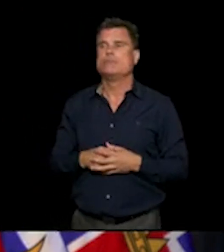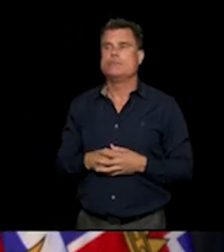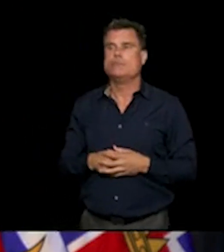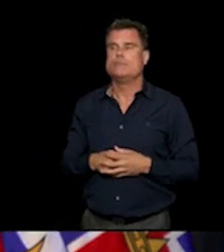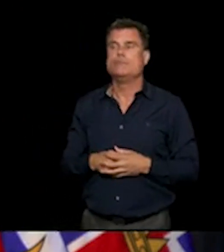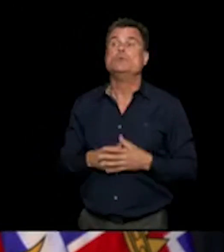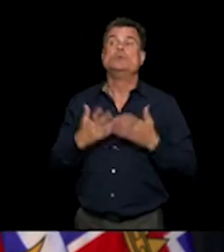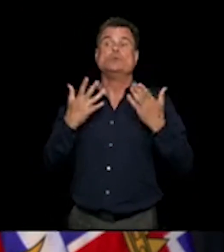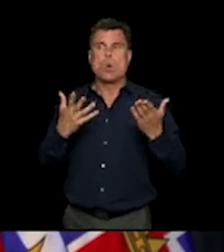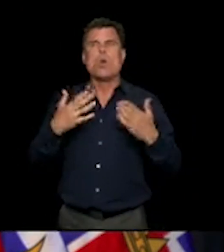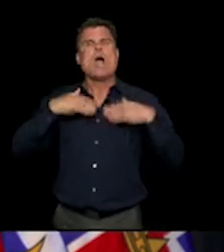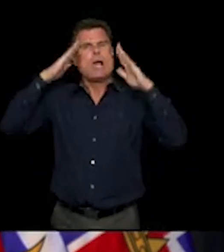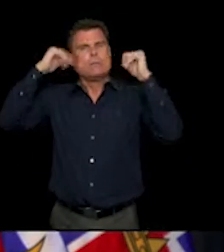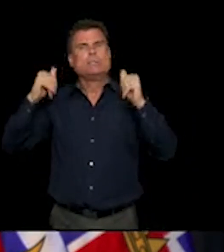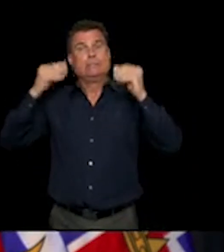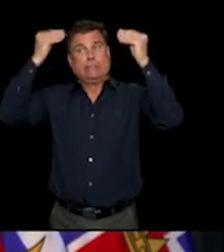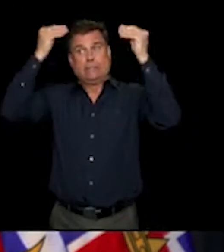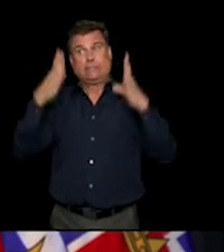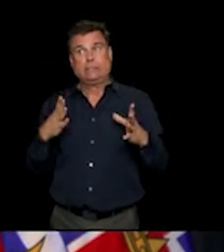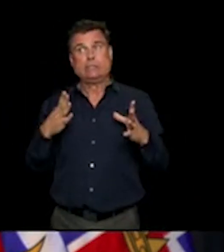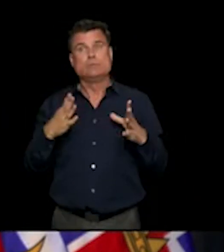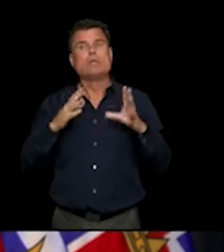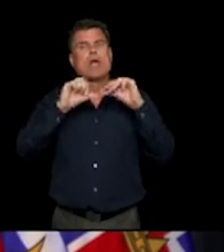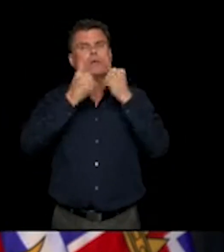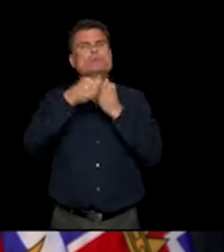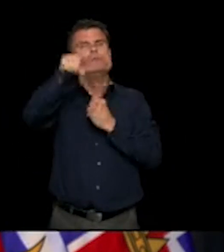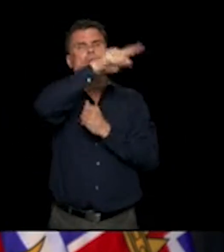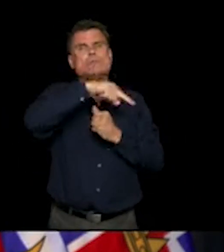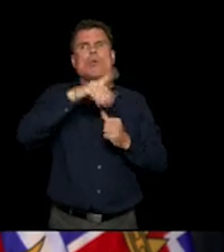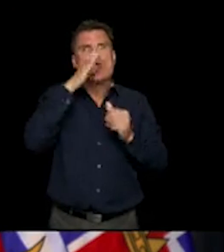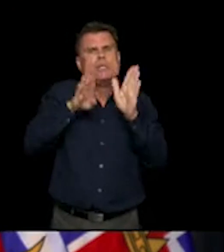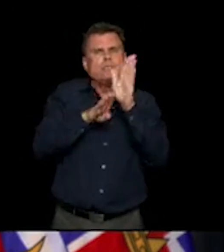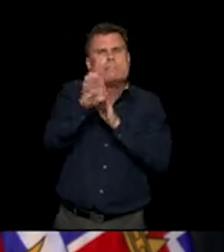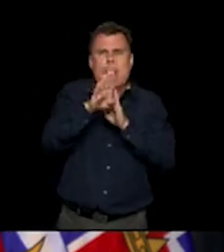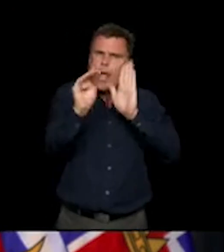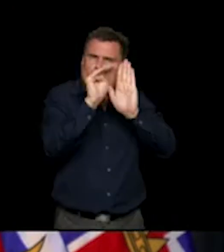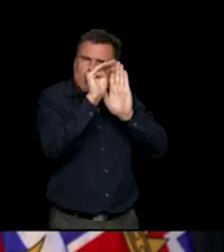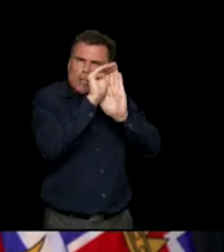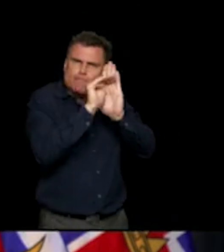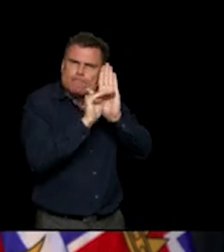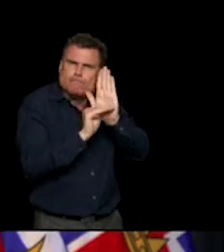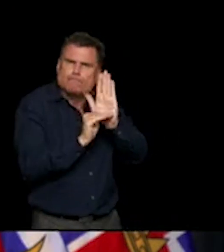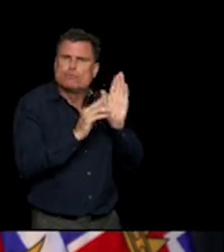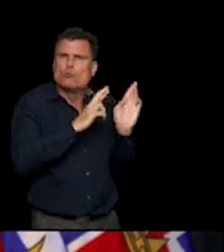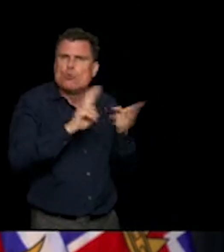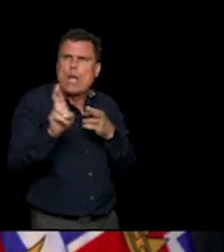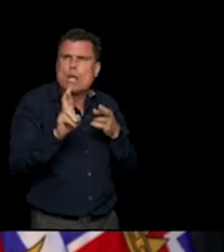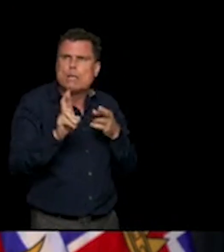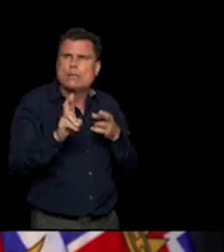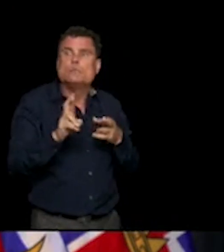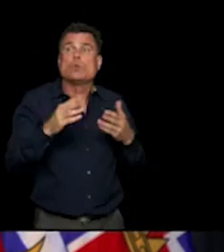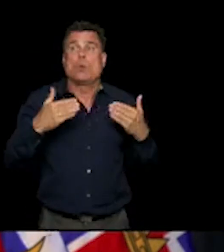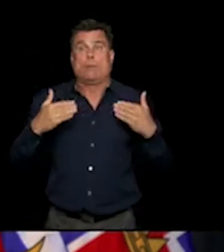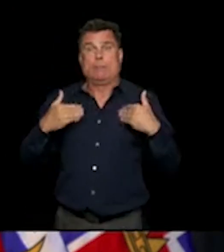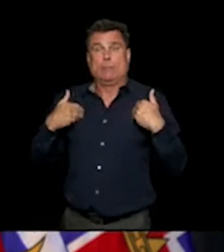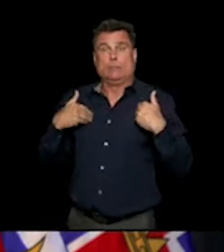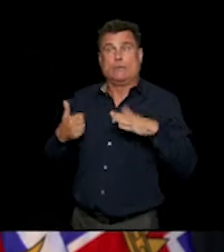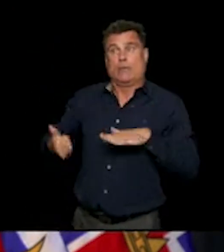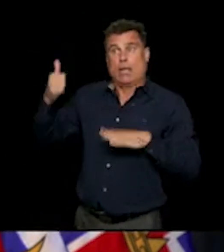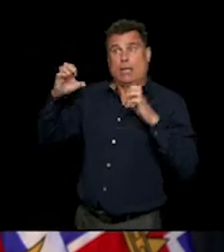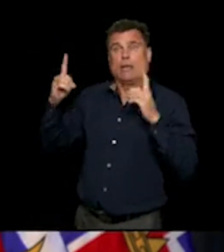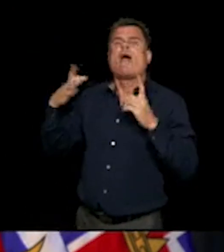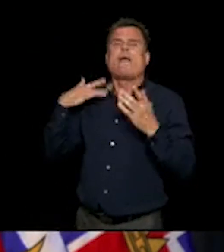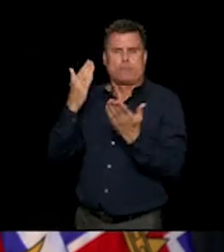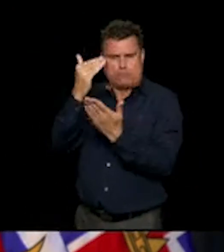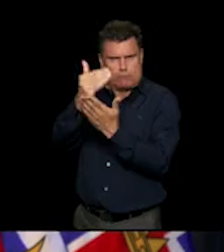guidelines developed with their teachers associations, but the guidelines that were issued by the PHO and the ministry do